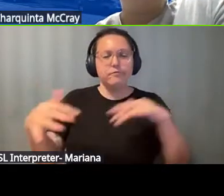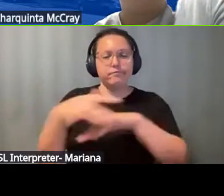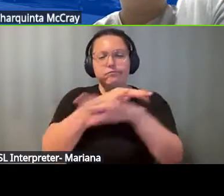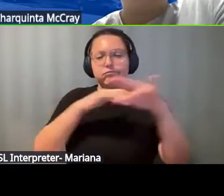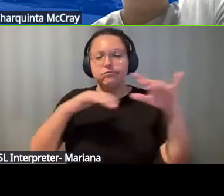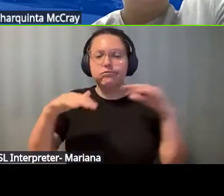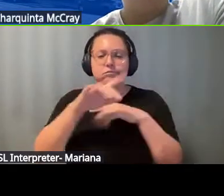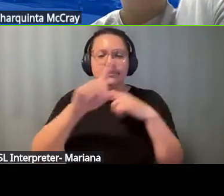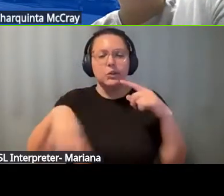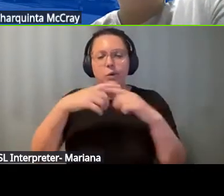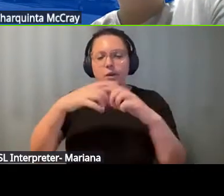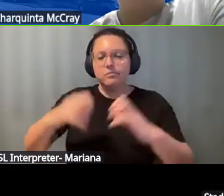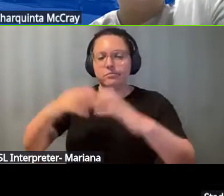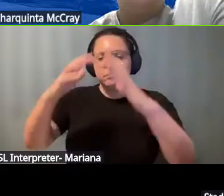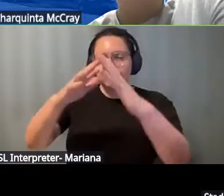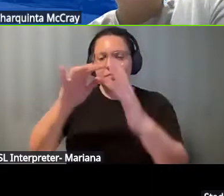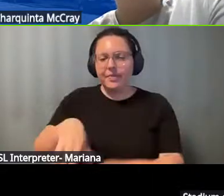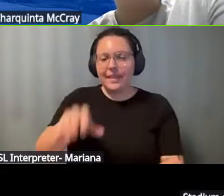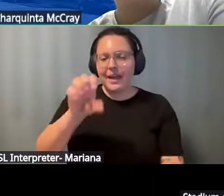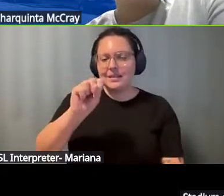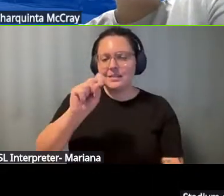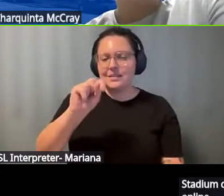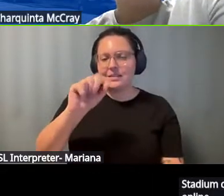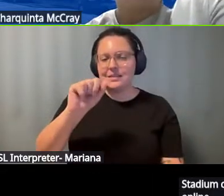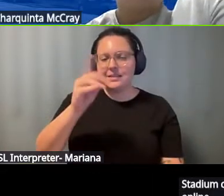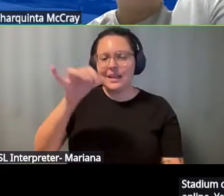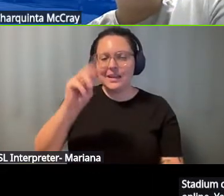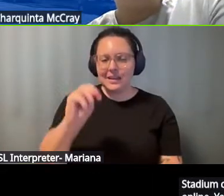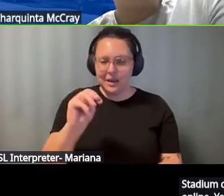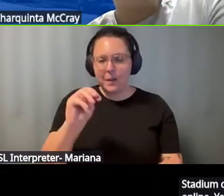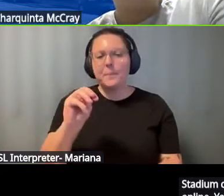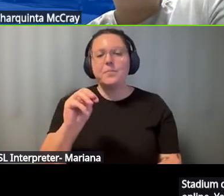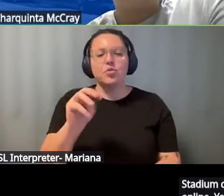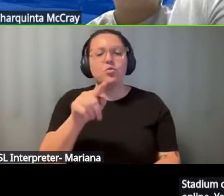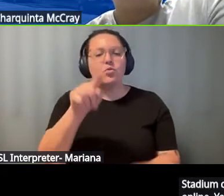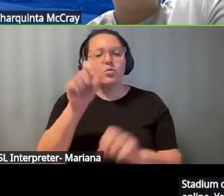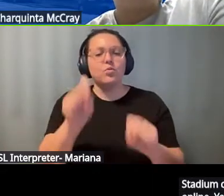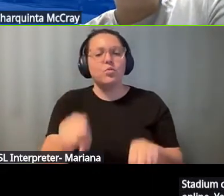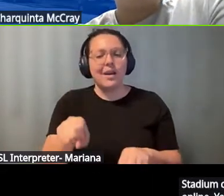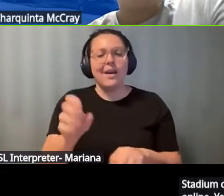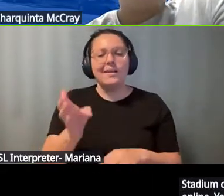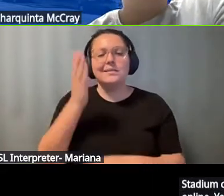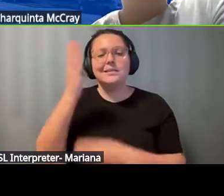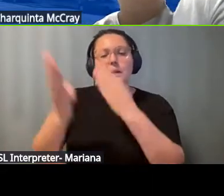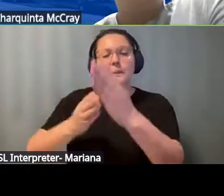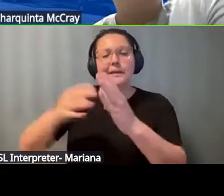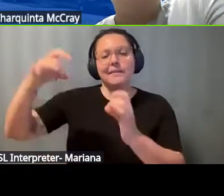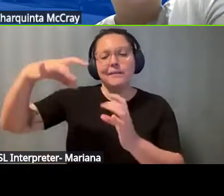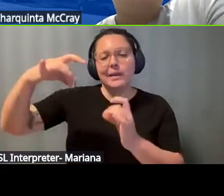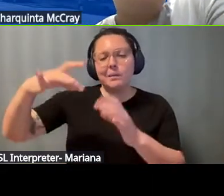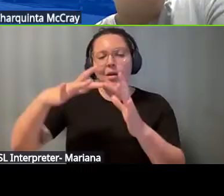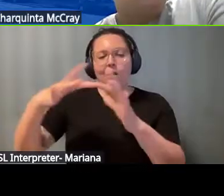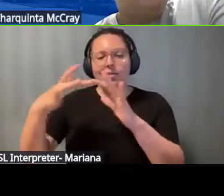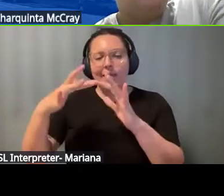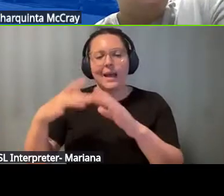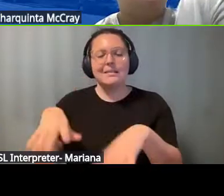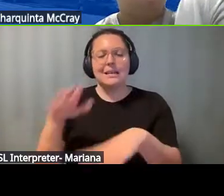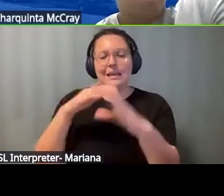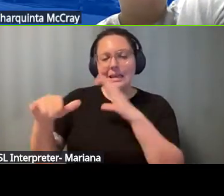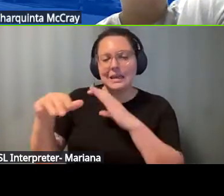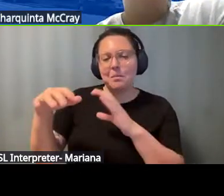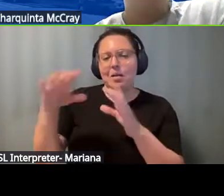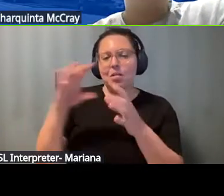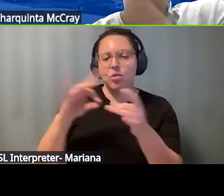you can submit feedback online, you can email comments, testify at the public hearing, but those comments are due